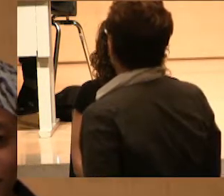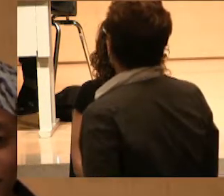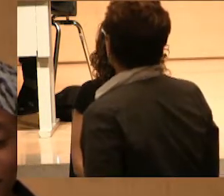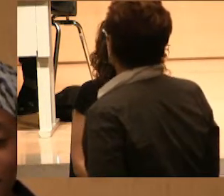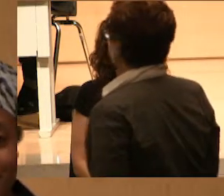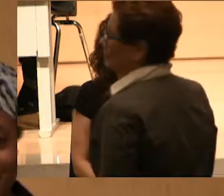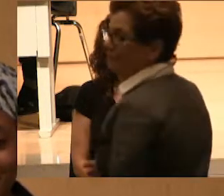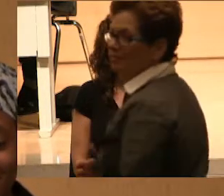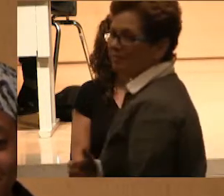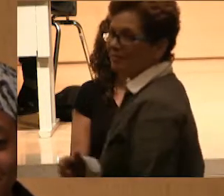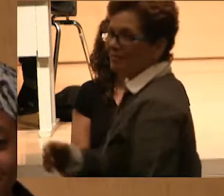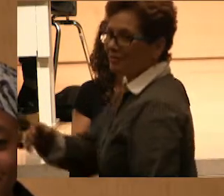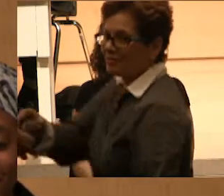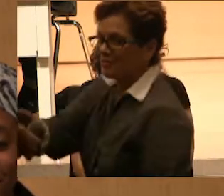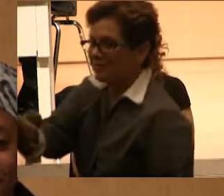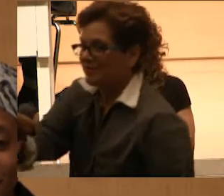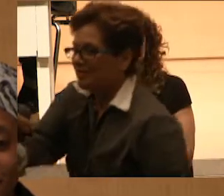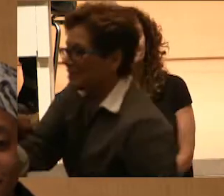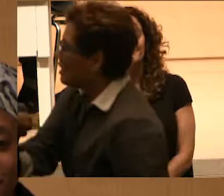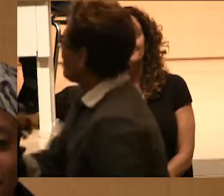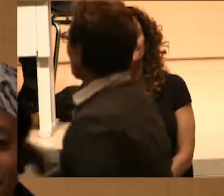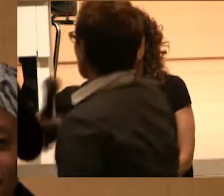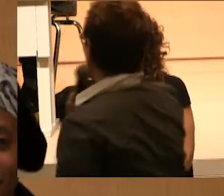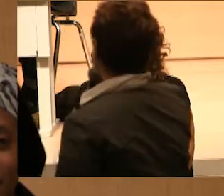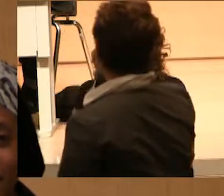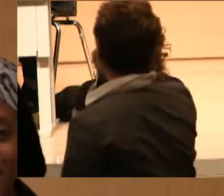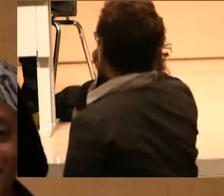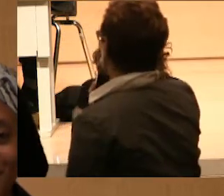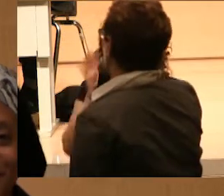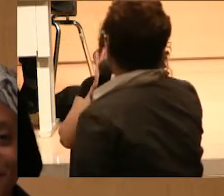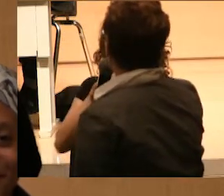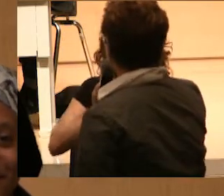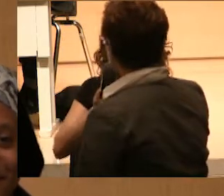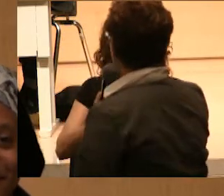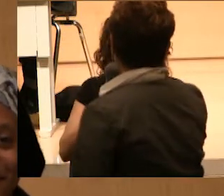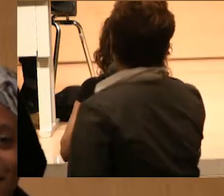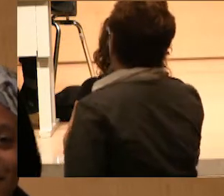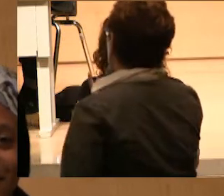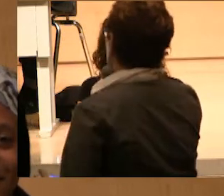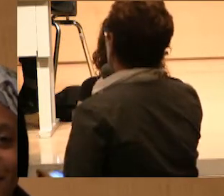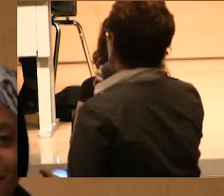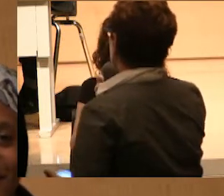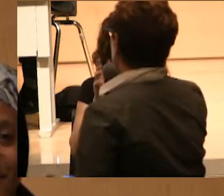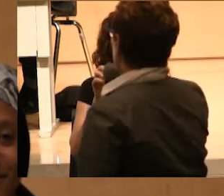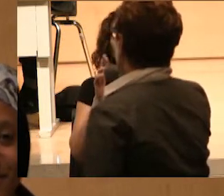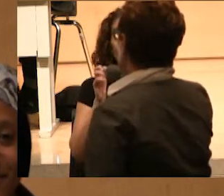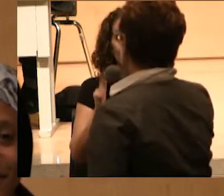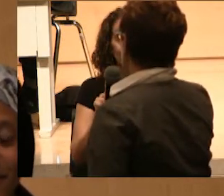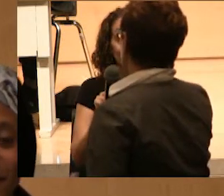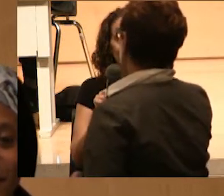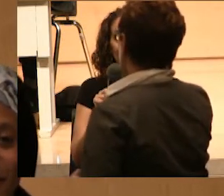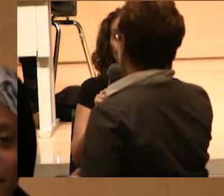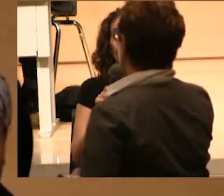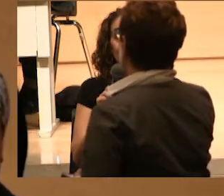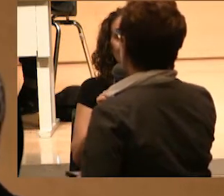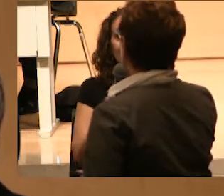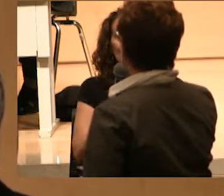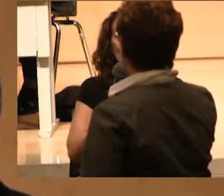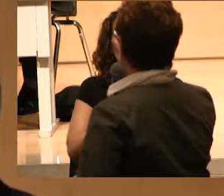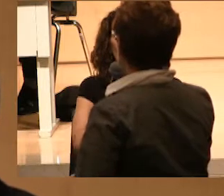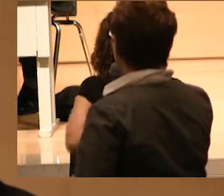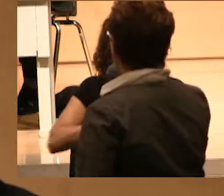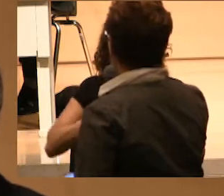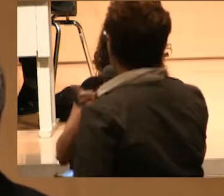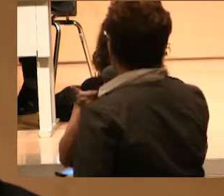Hi, my name is Jane Warren. and I'm with the on the board of directors of